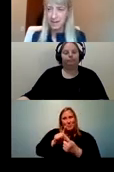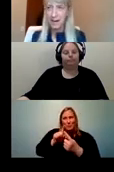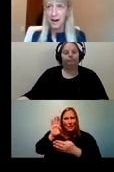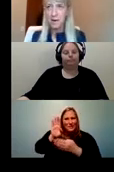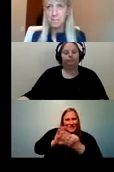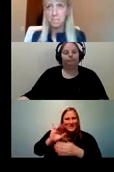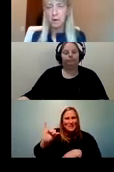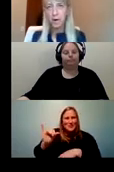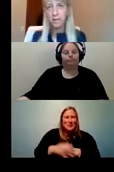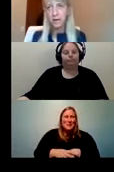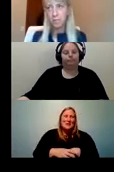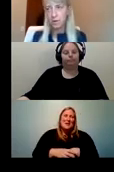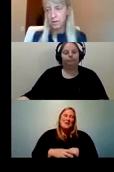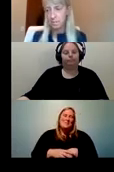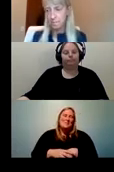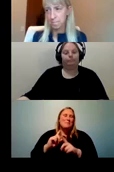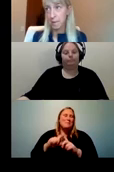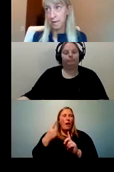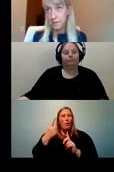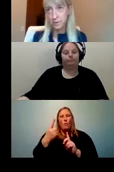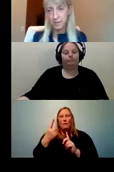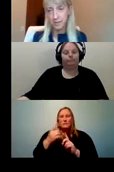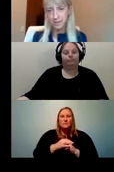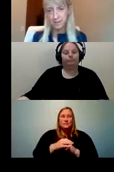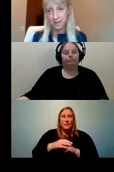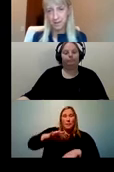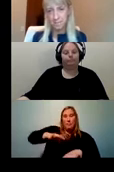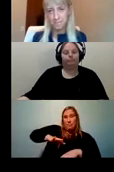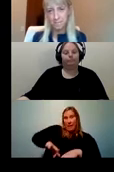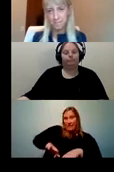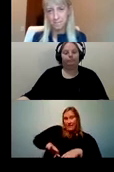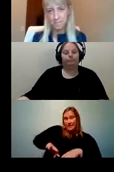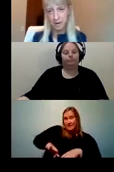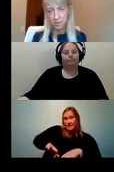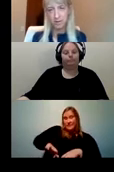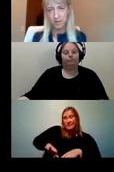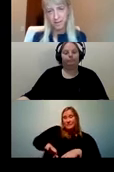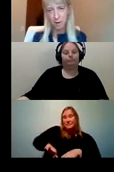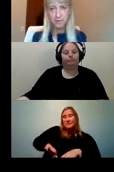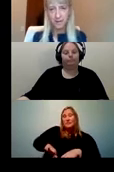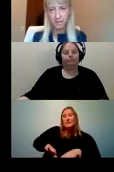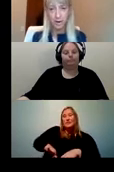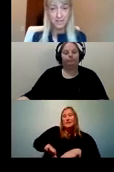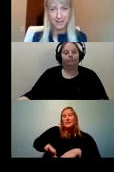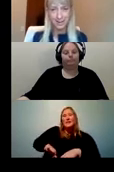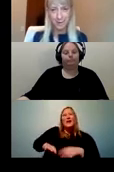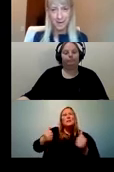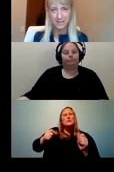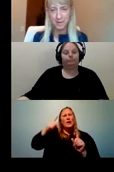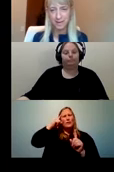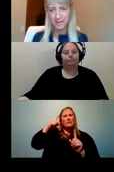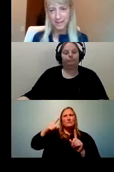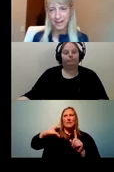else. But one of the really beneficial things, I'm trying to always find the bright side